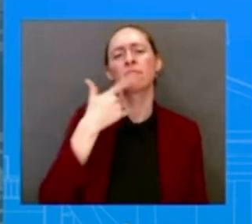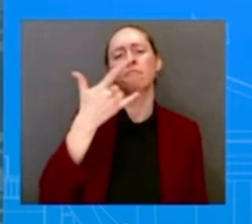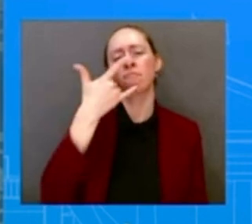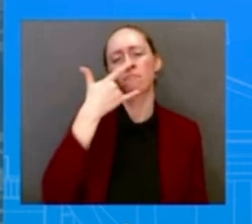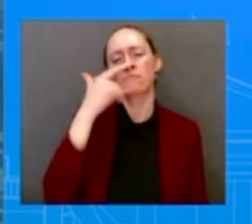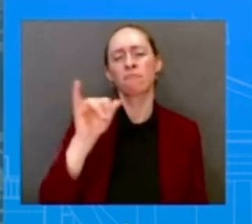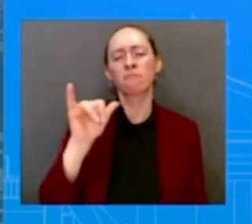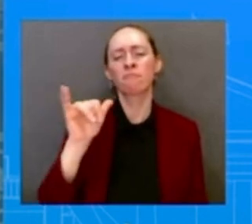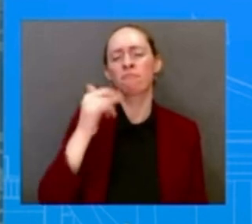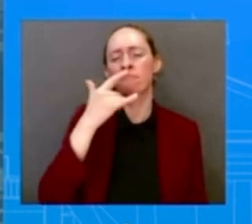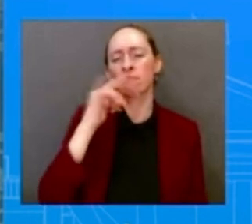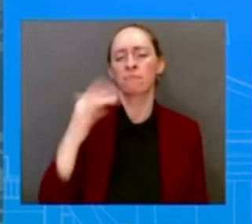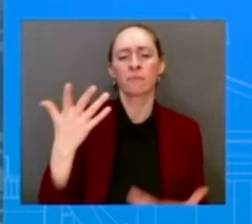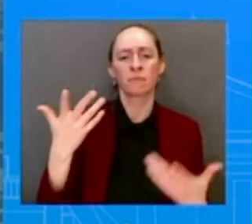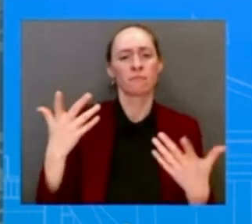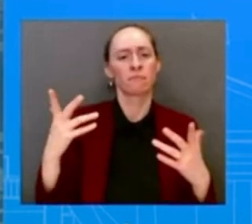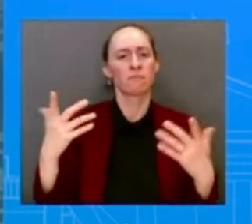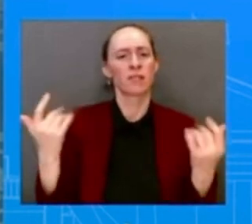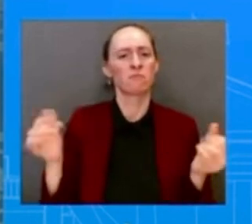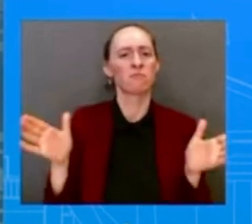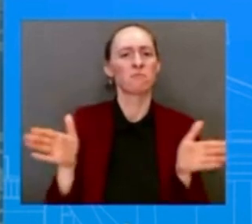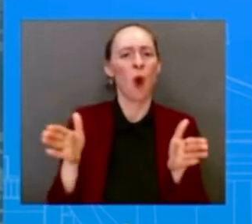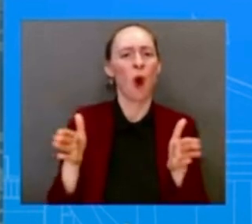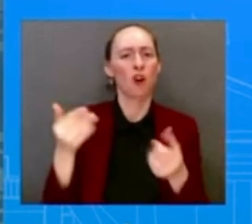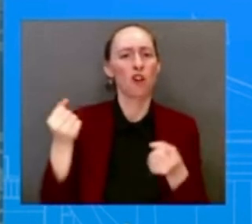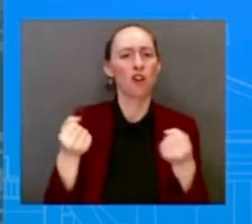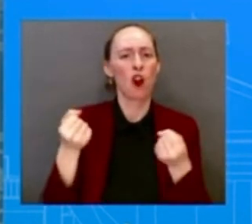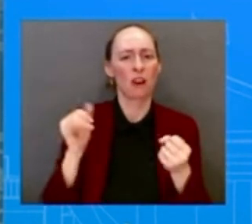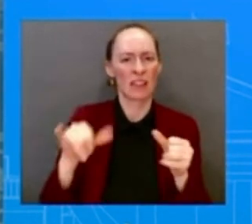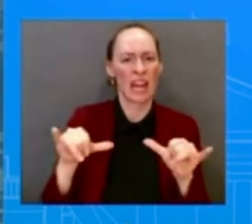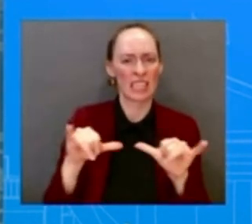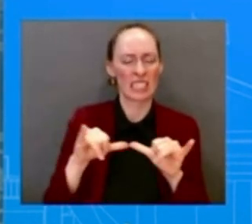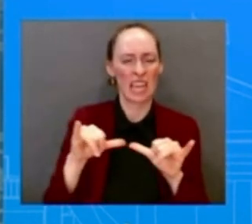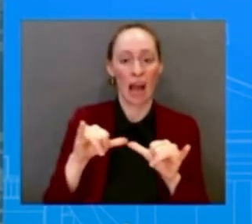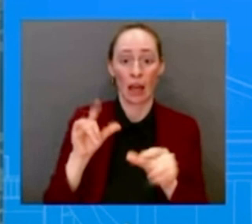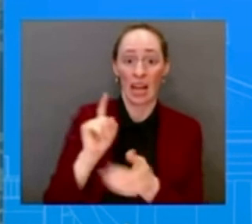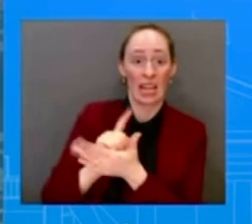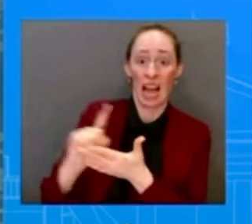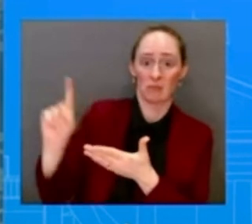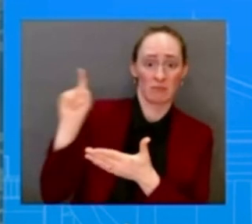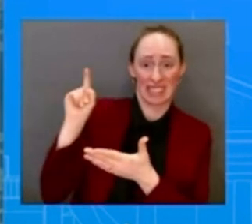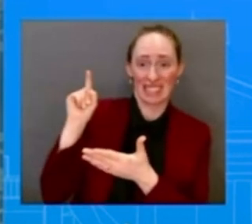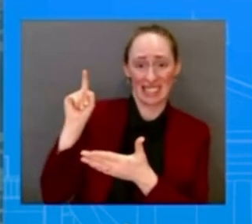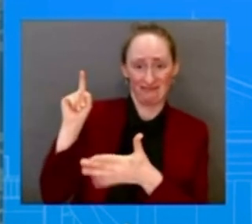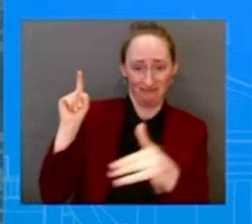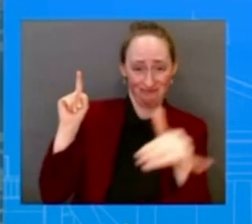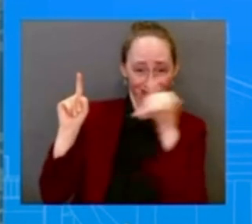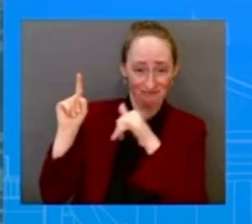was like two or three buses size, right? So much smaller,